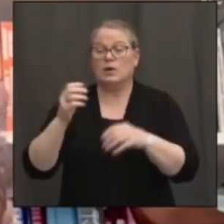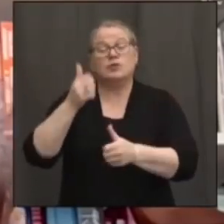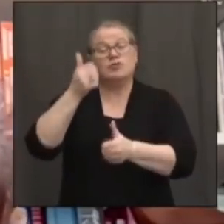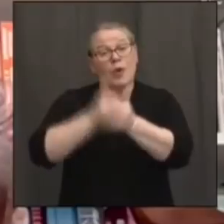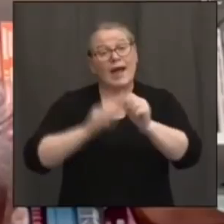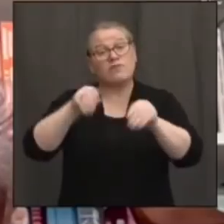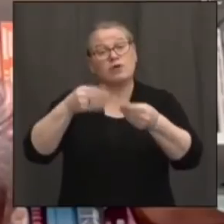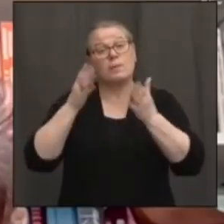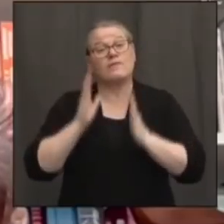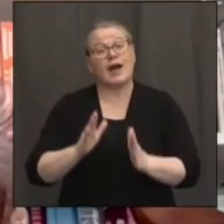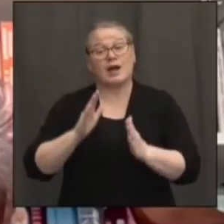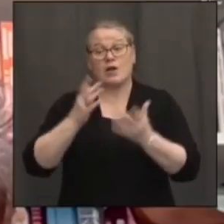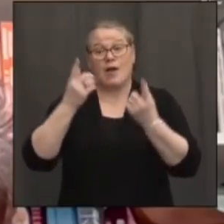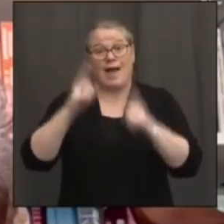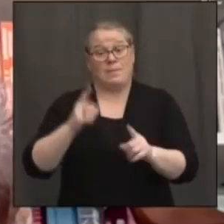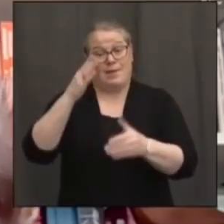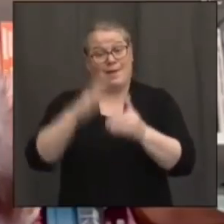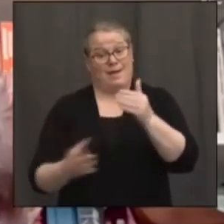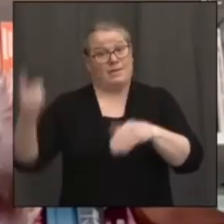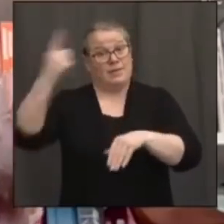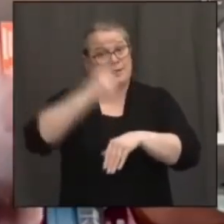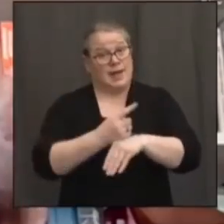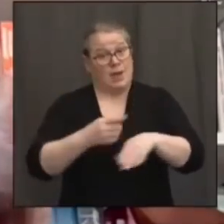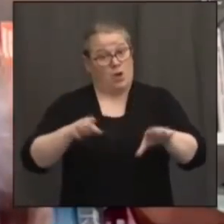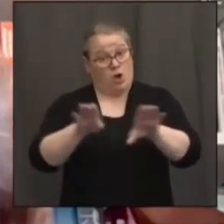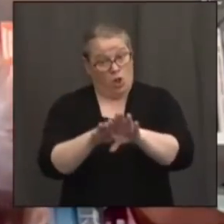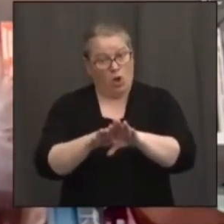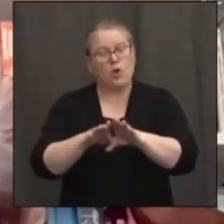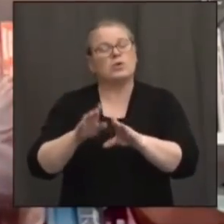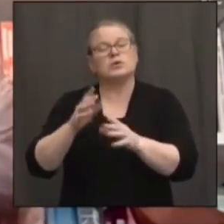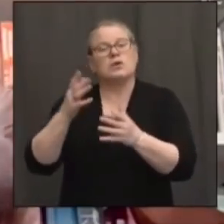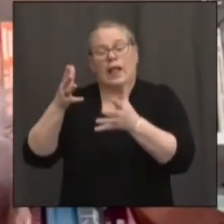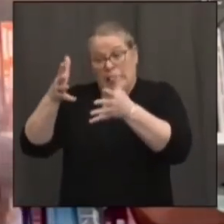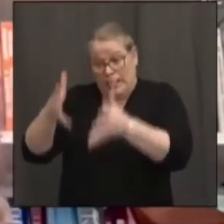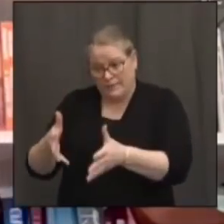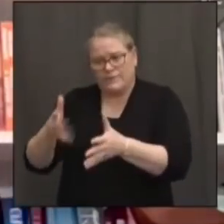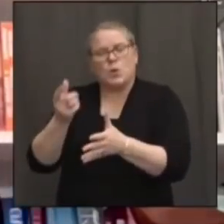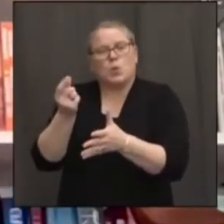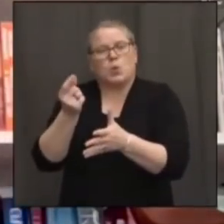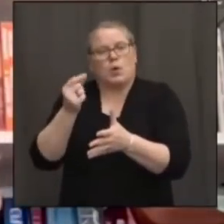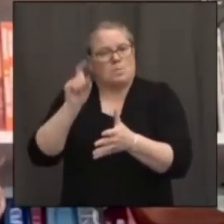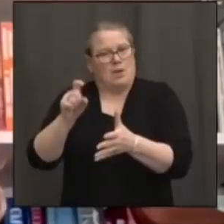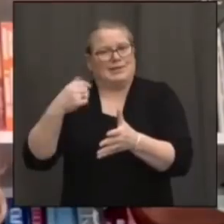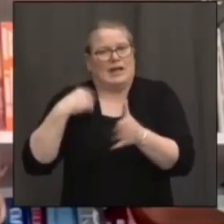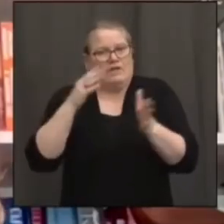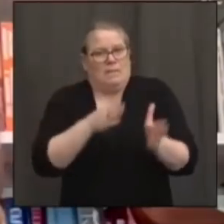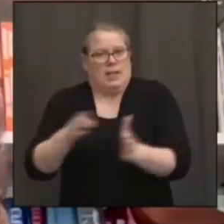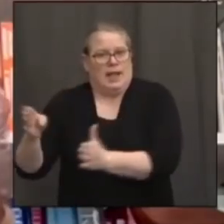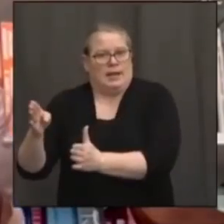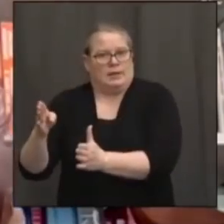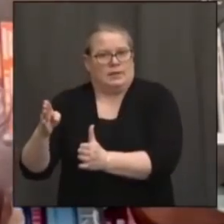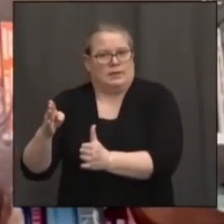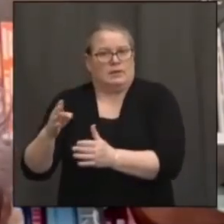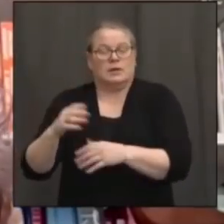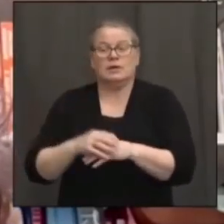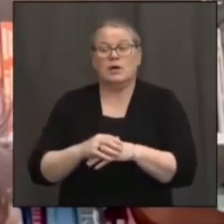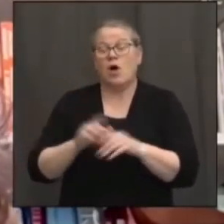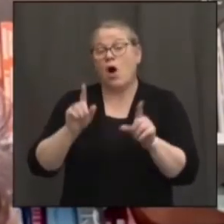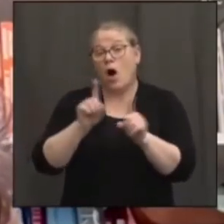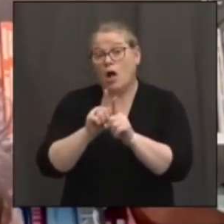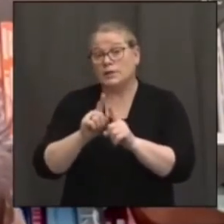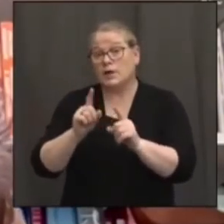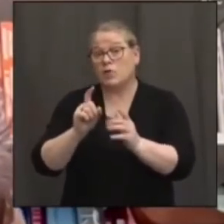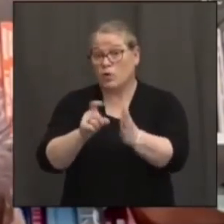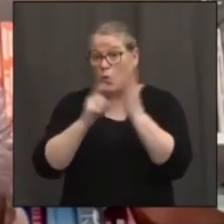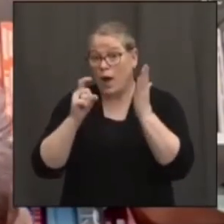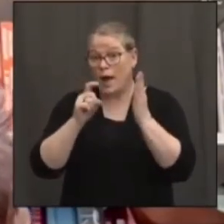with doses at the end of the day and work backwards through our eligibility groups. We also have a requirement that they notify us